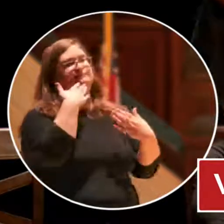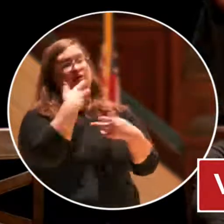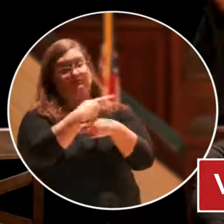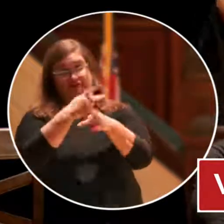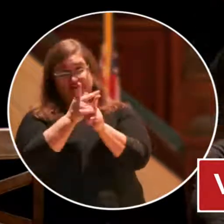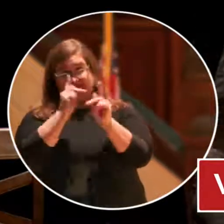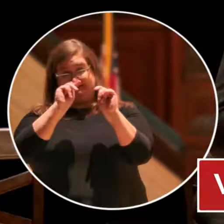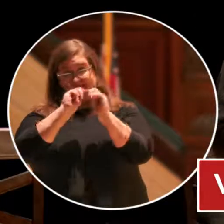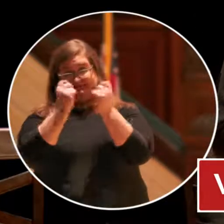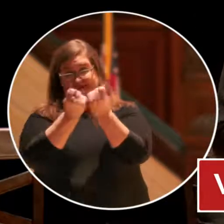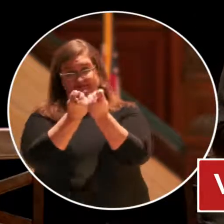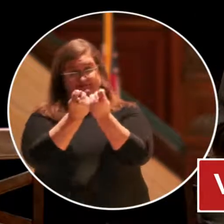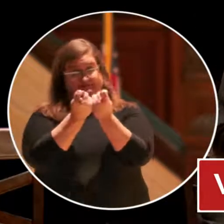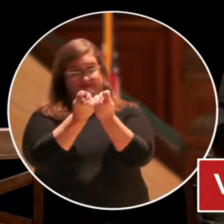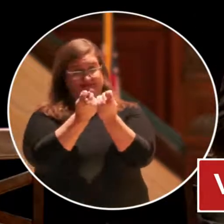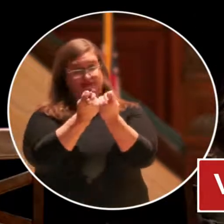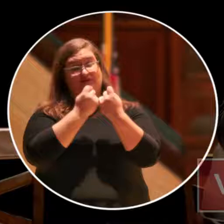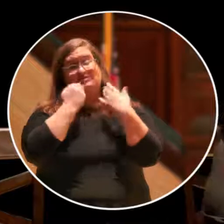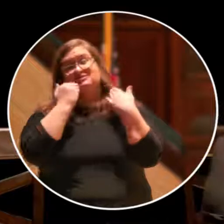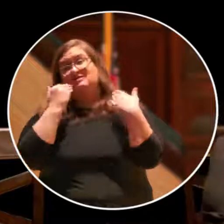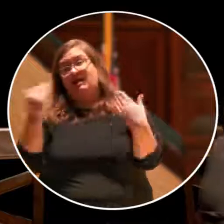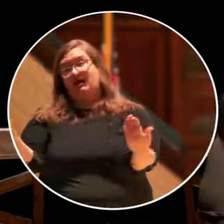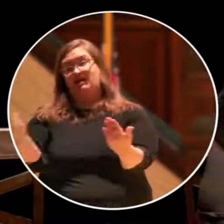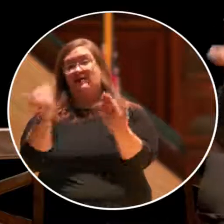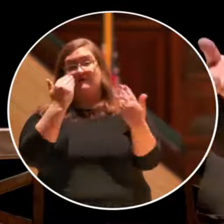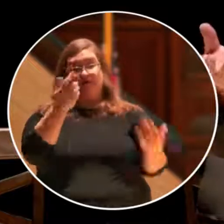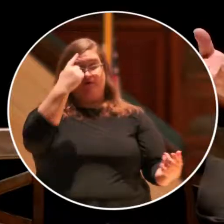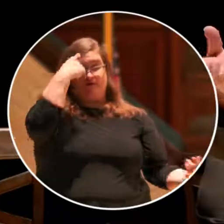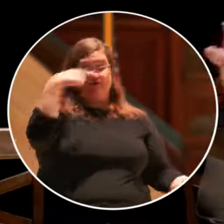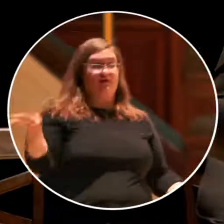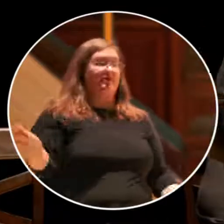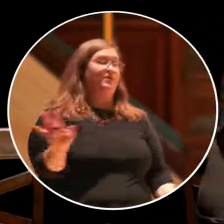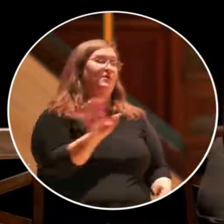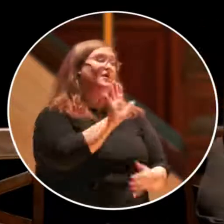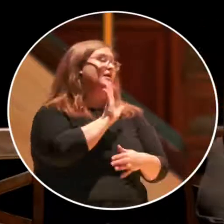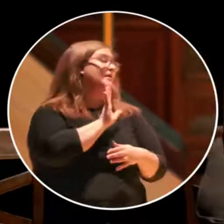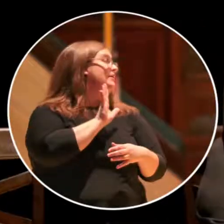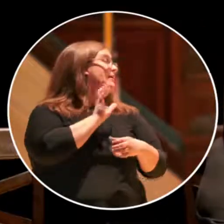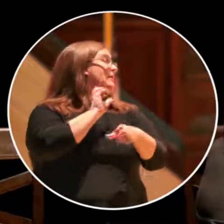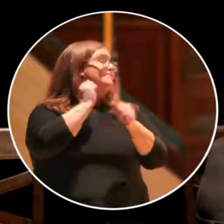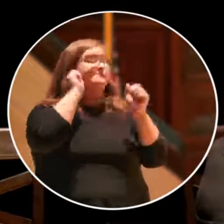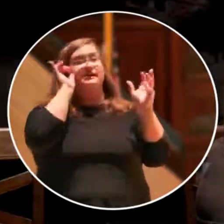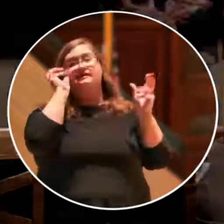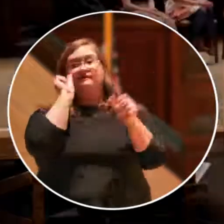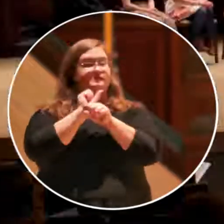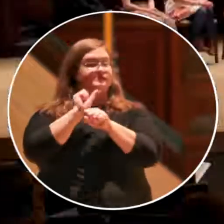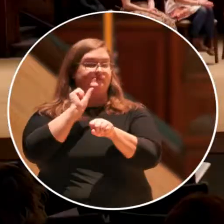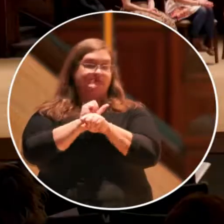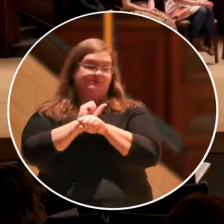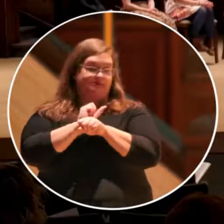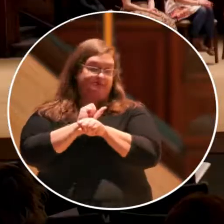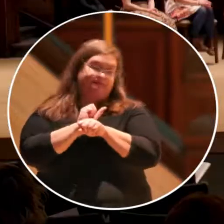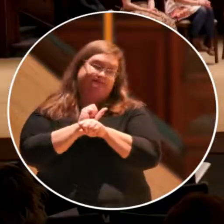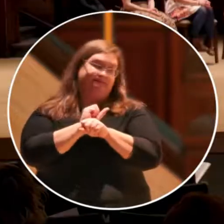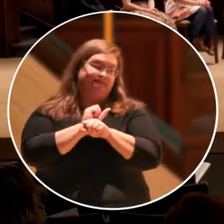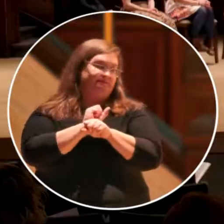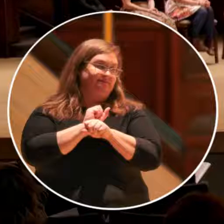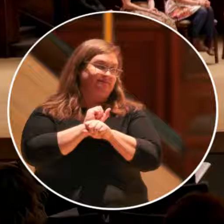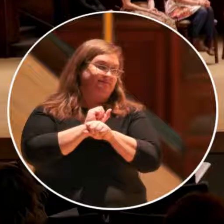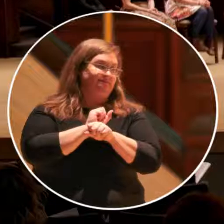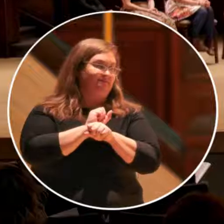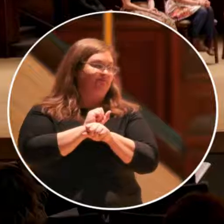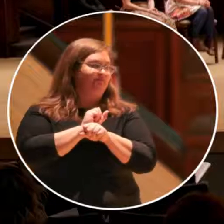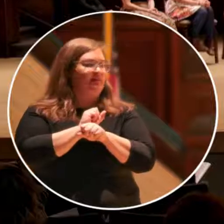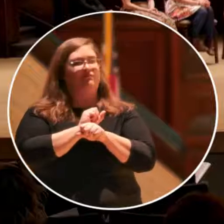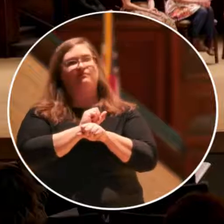team, everyone here, thank you for your amazing work to make tonight a reality. Keep